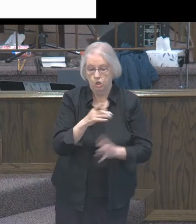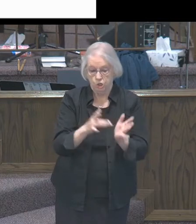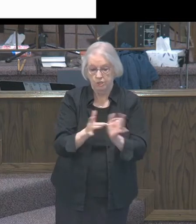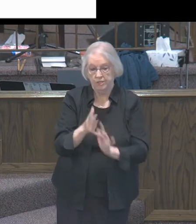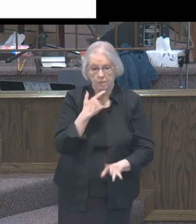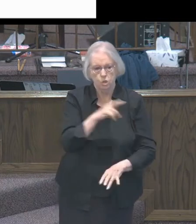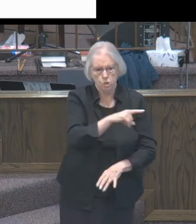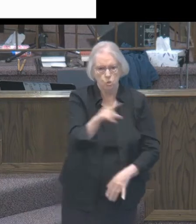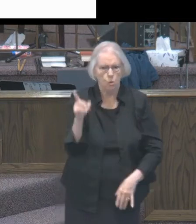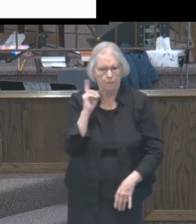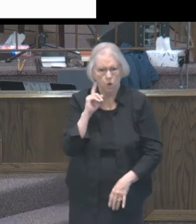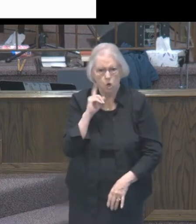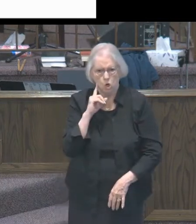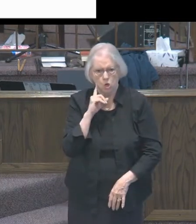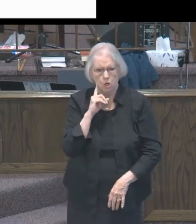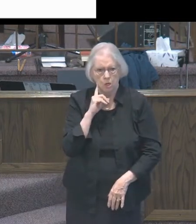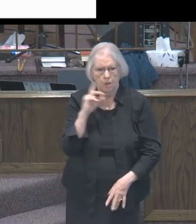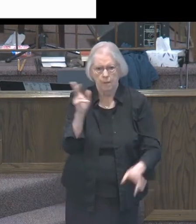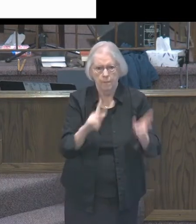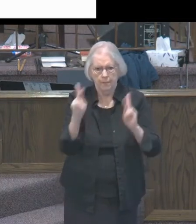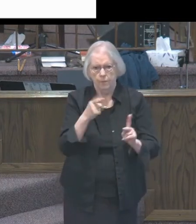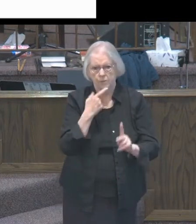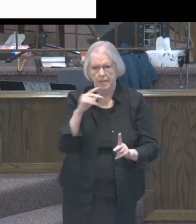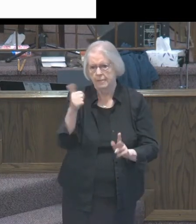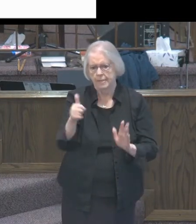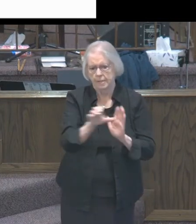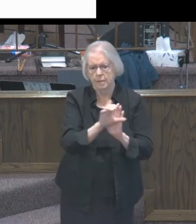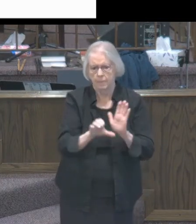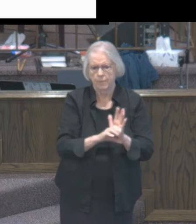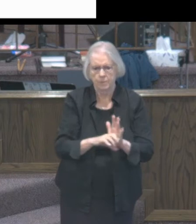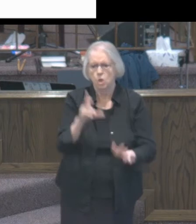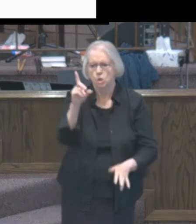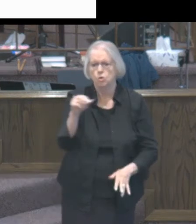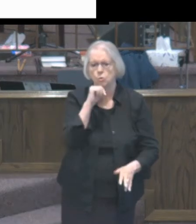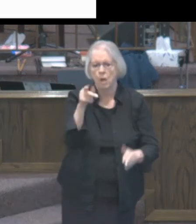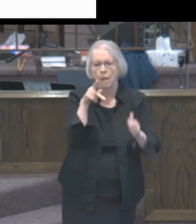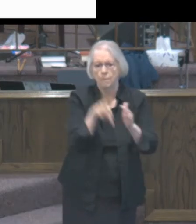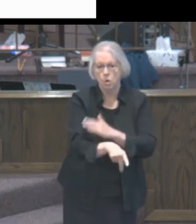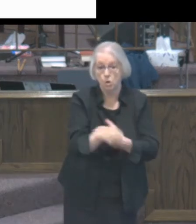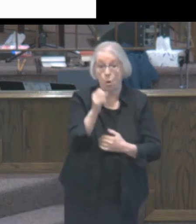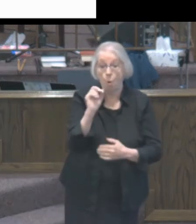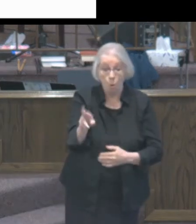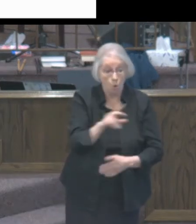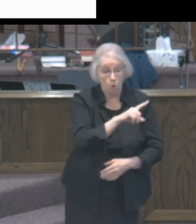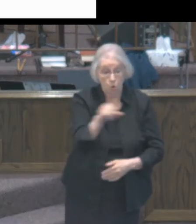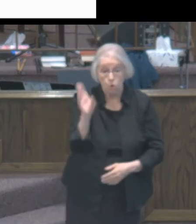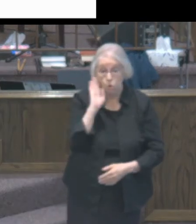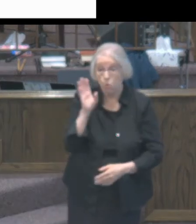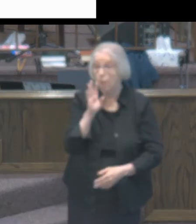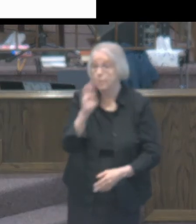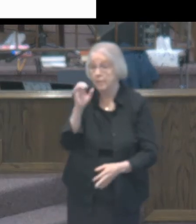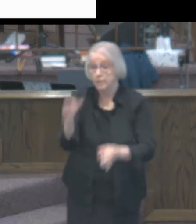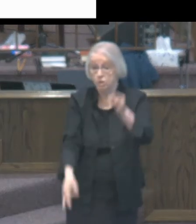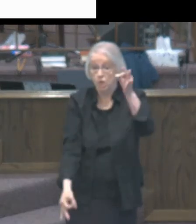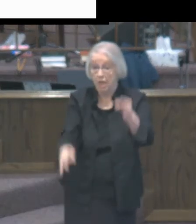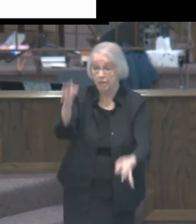you shall not murder, and whoever murders will be in danger of judgment. Does Exodus 20:13 say anything about